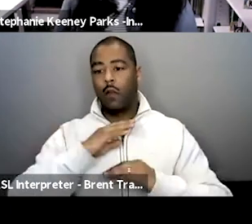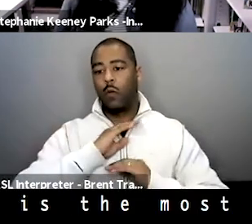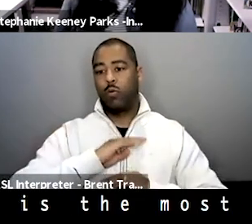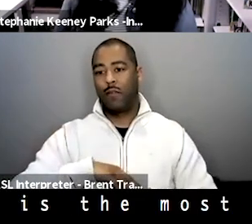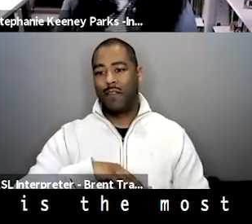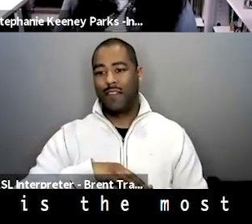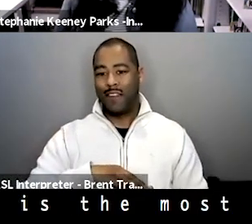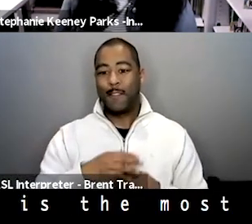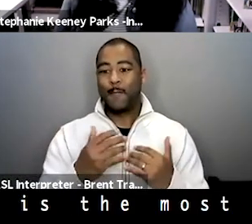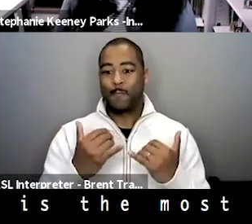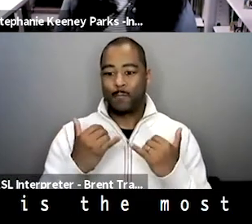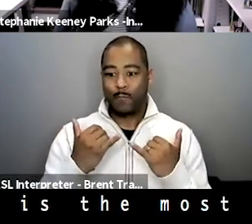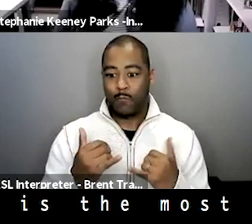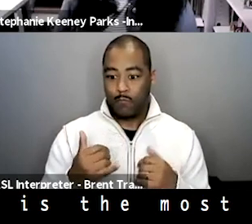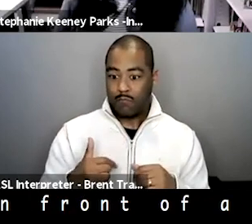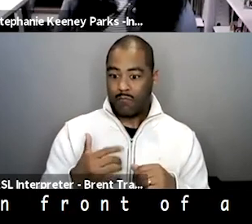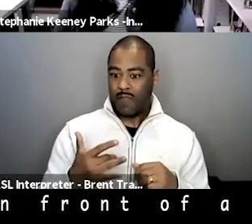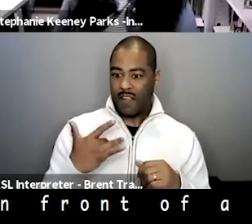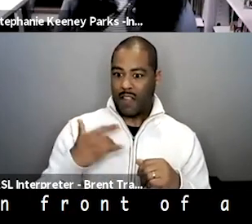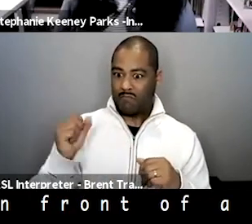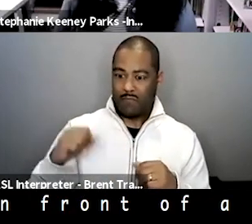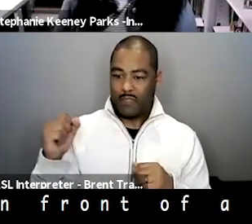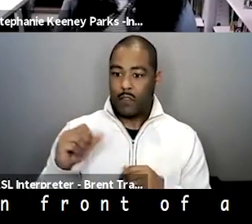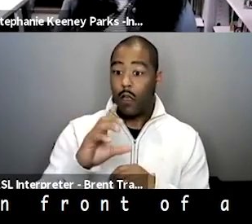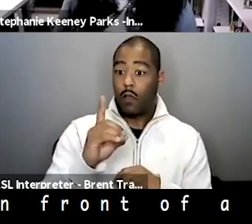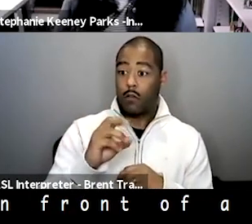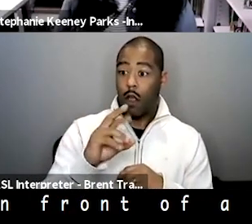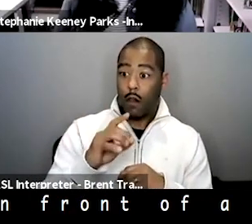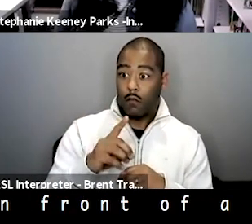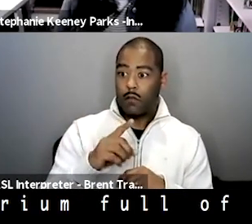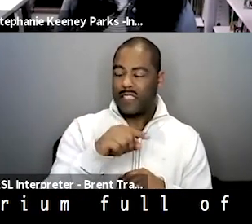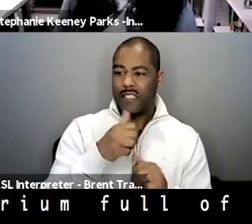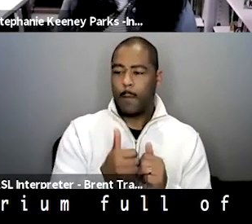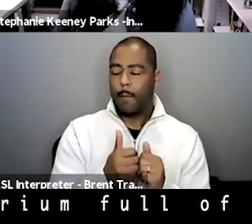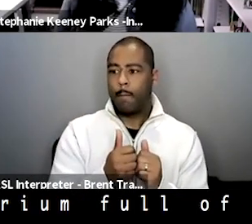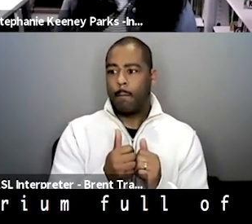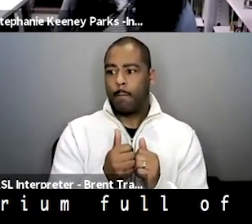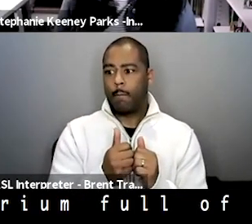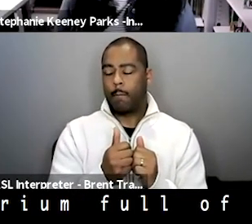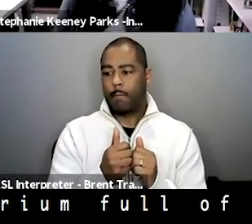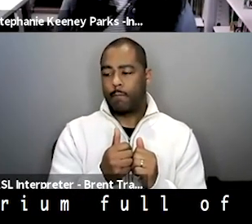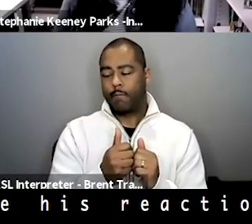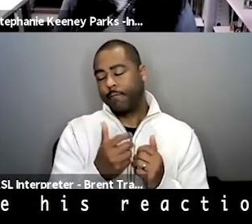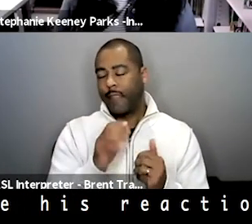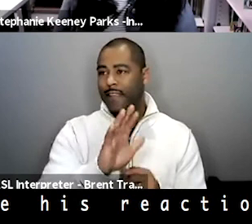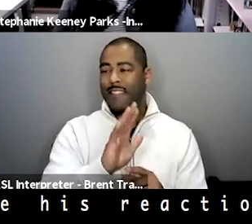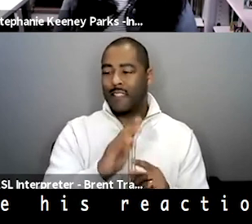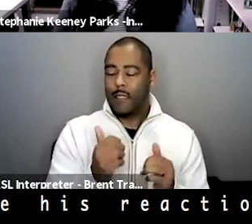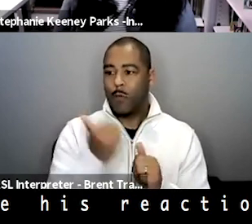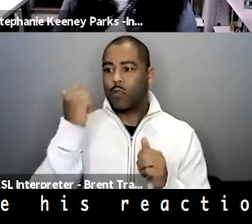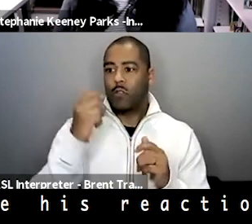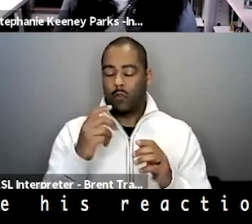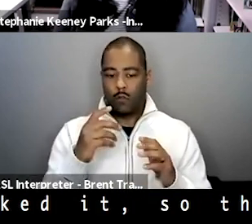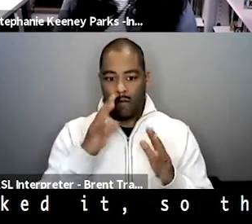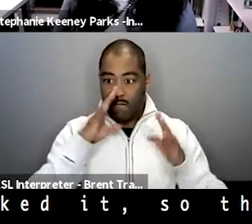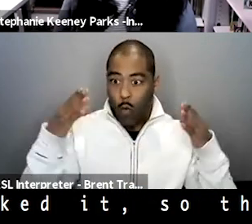people. So Donald is the most like focused case of in front of a group of, you know, an auditorium full of people, we